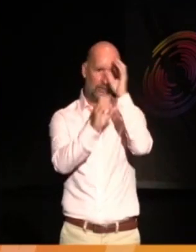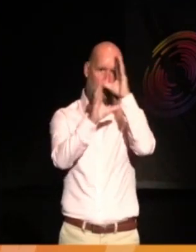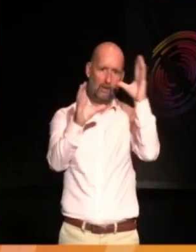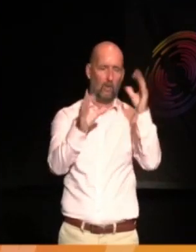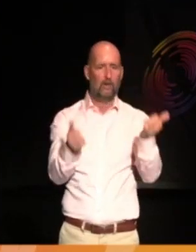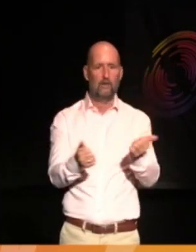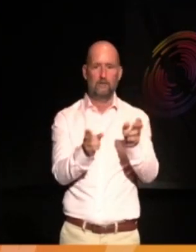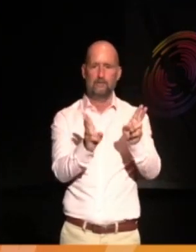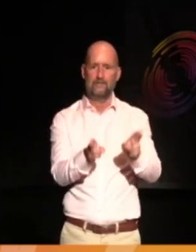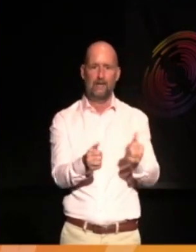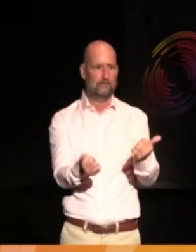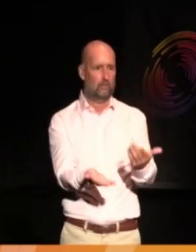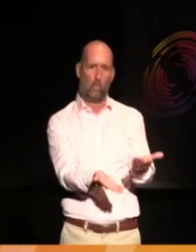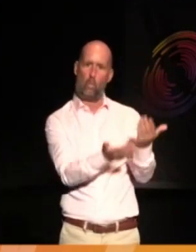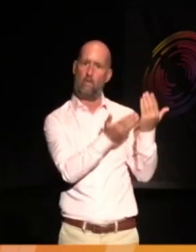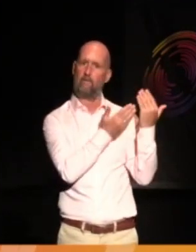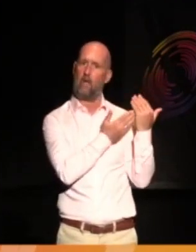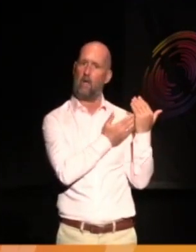over.